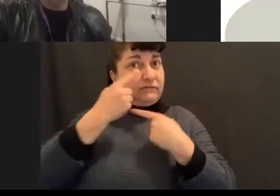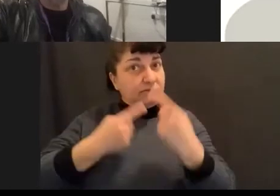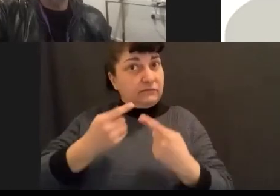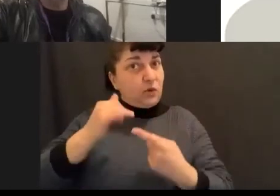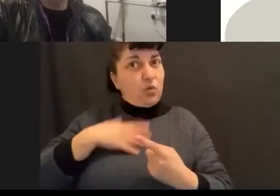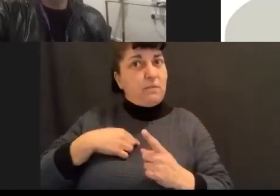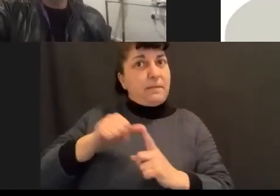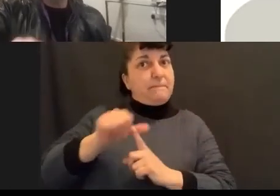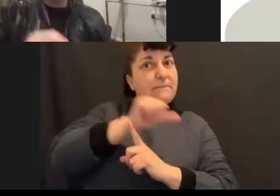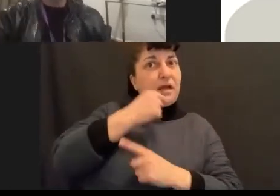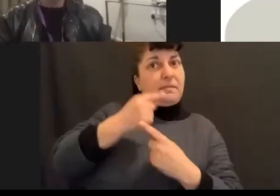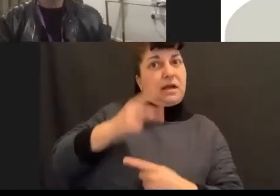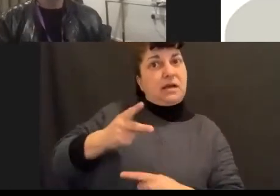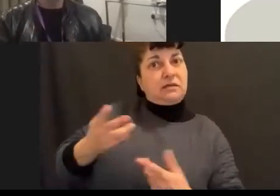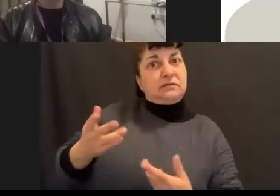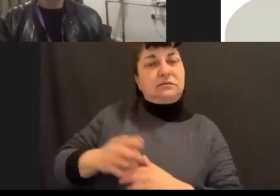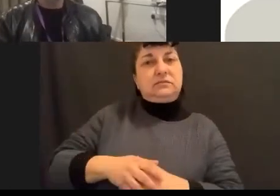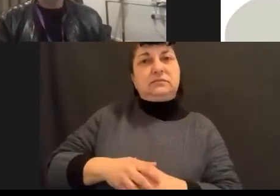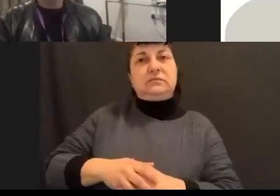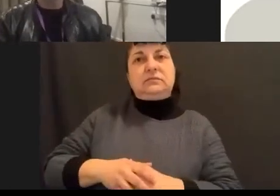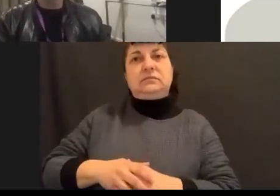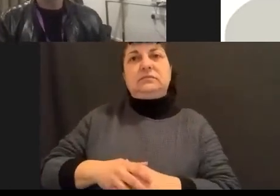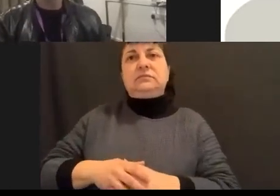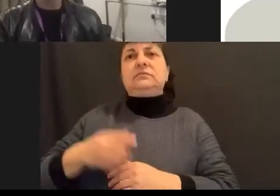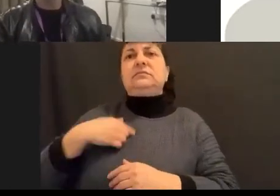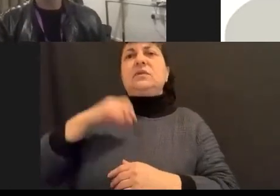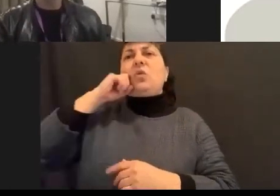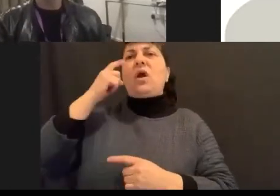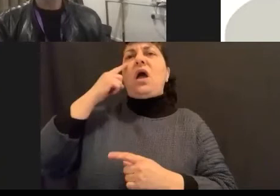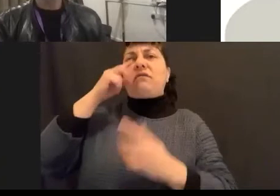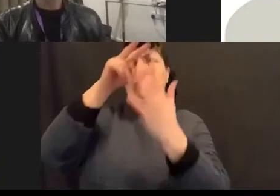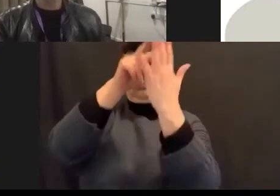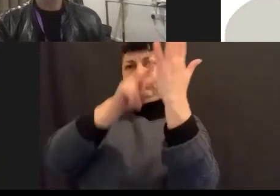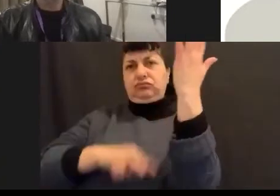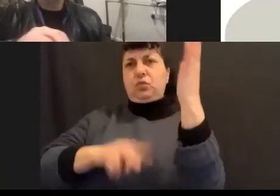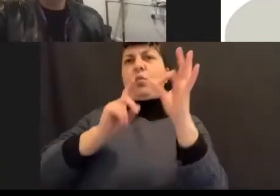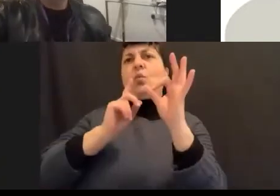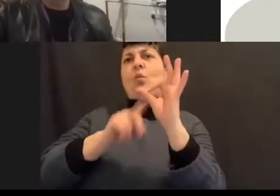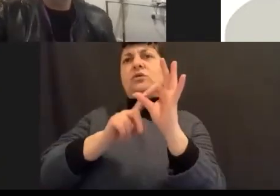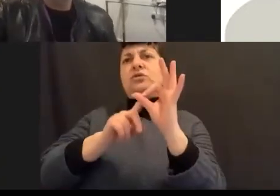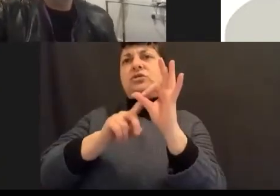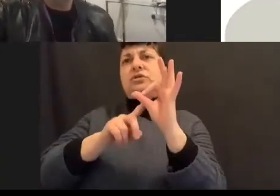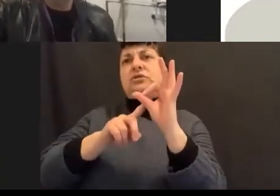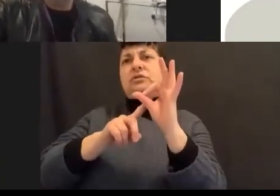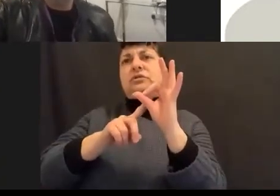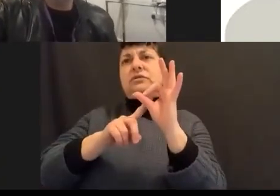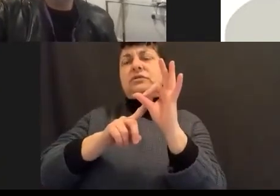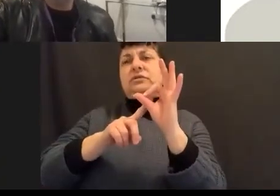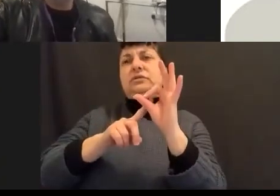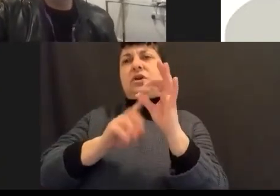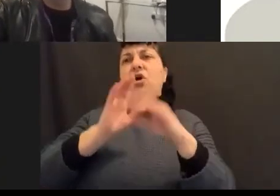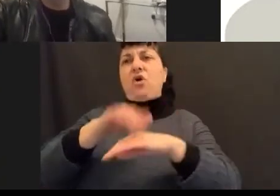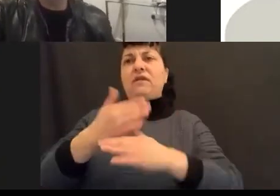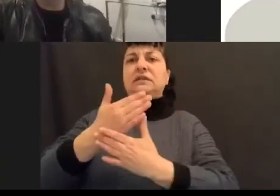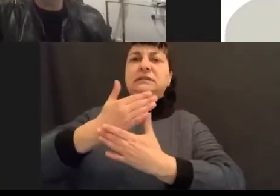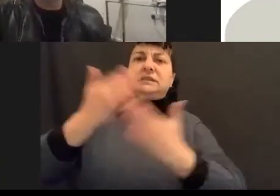through it. Thanks. Yeah, we'll scroll down and see if there's any more questions in relation to day 13 testing. I